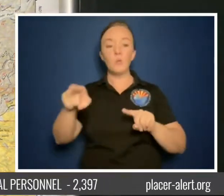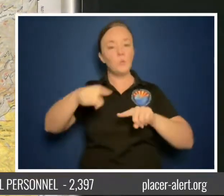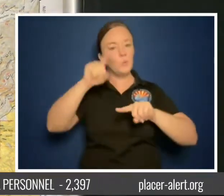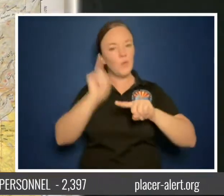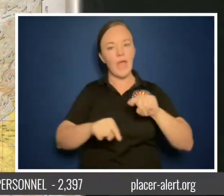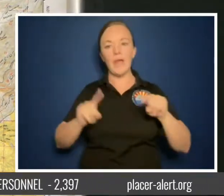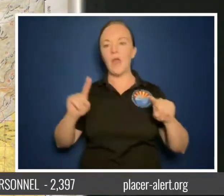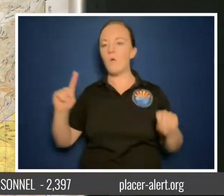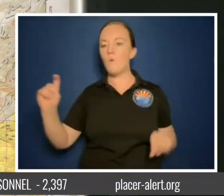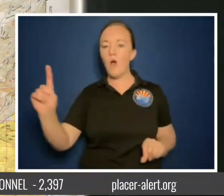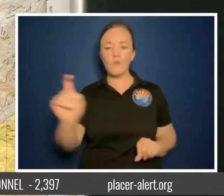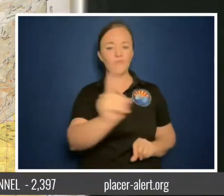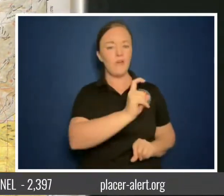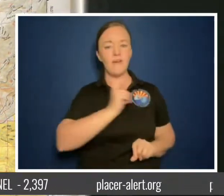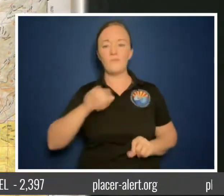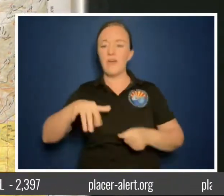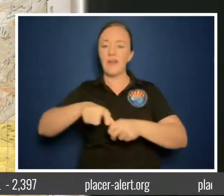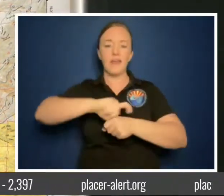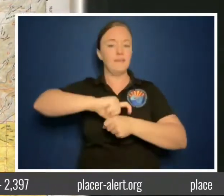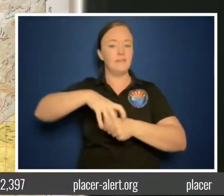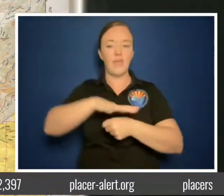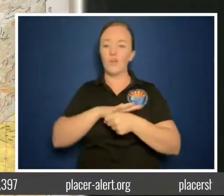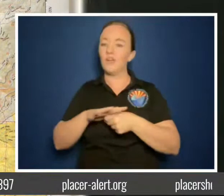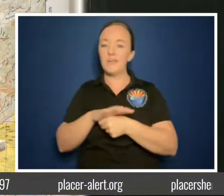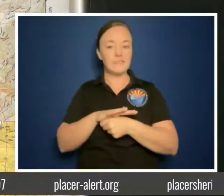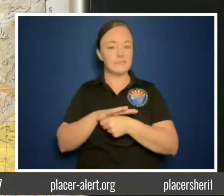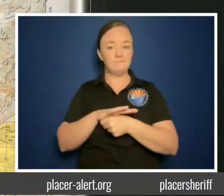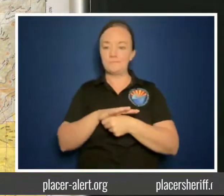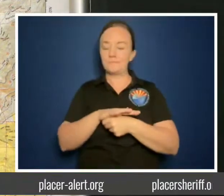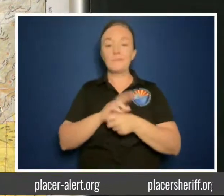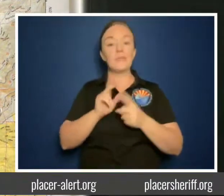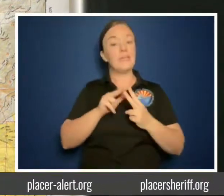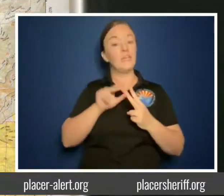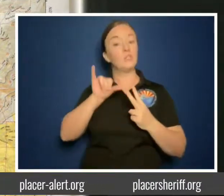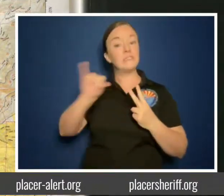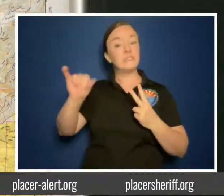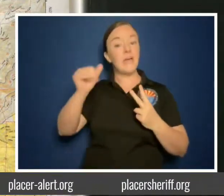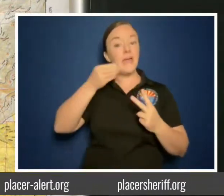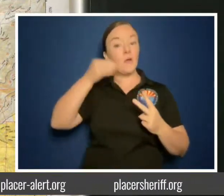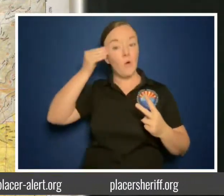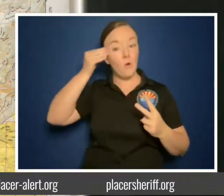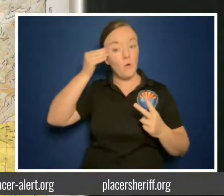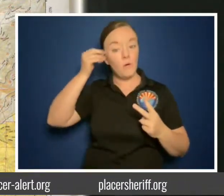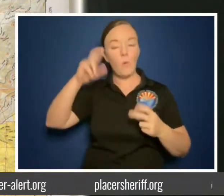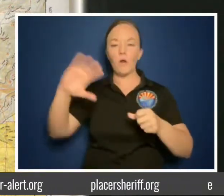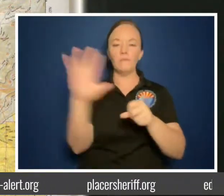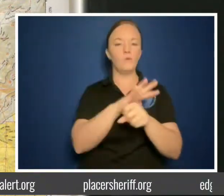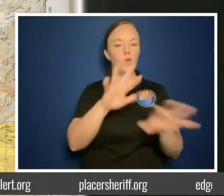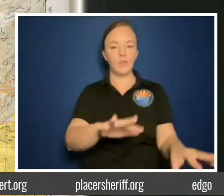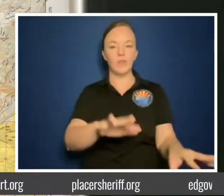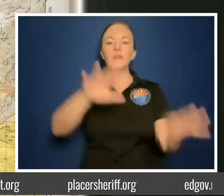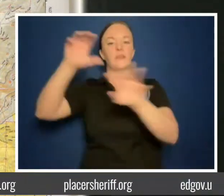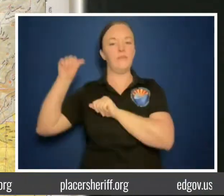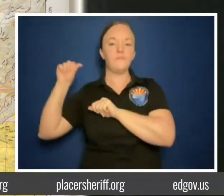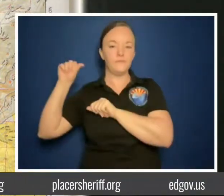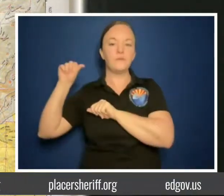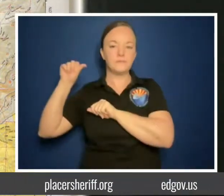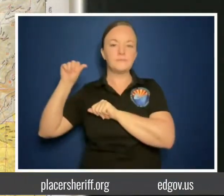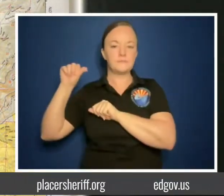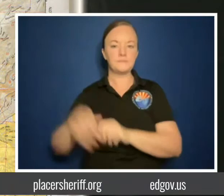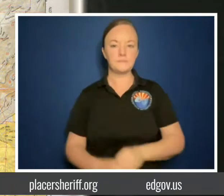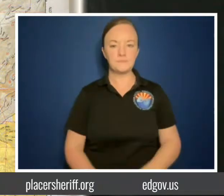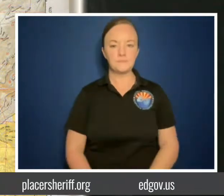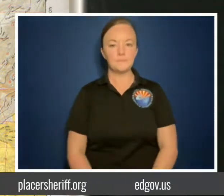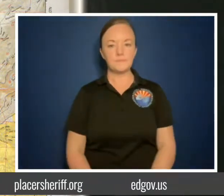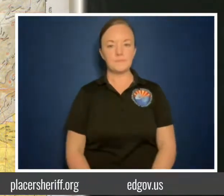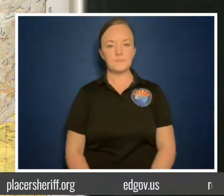evacuation order zones. So we ask that you either stay home or evacuate the area as others have. I'd